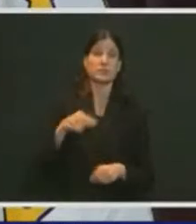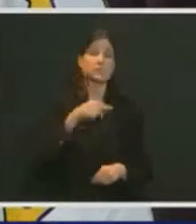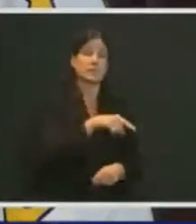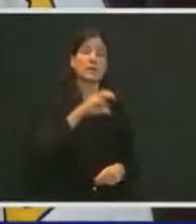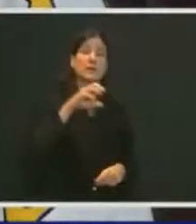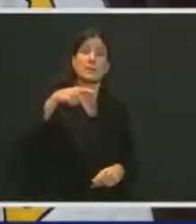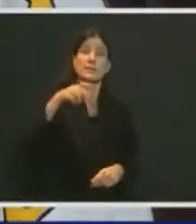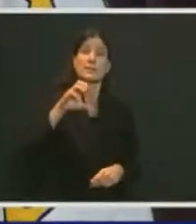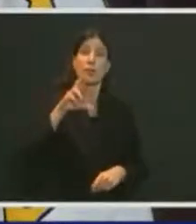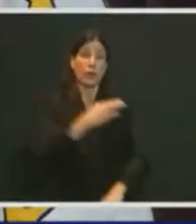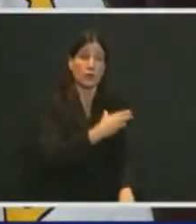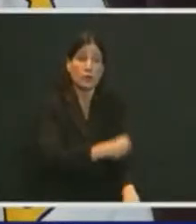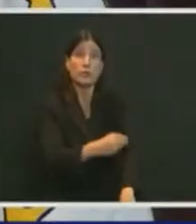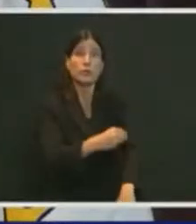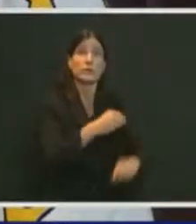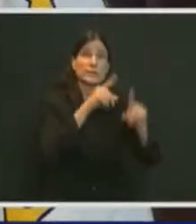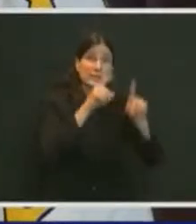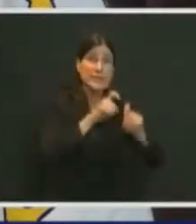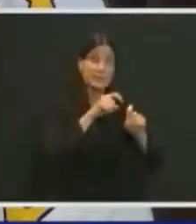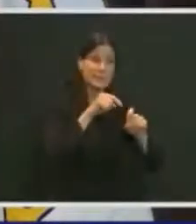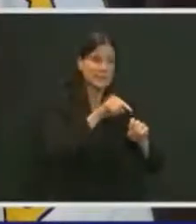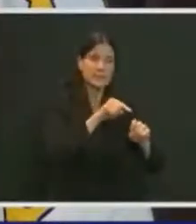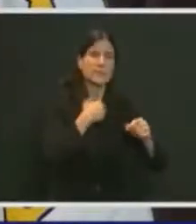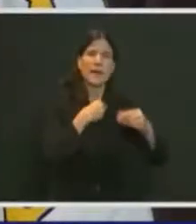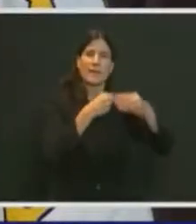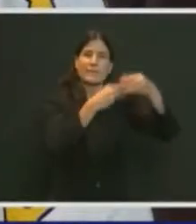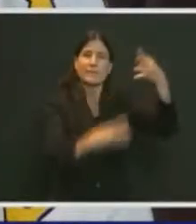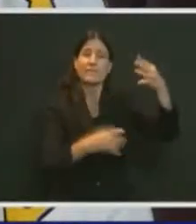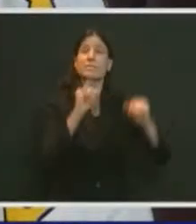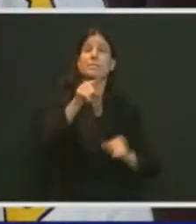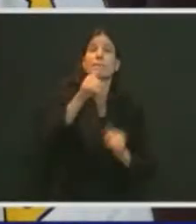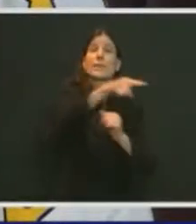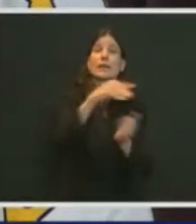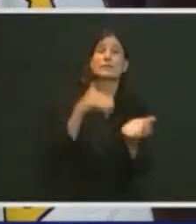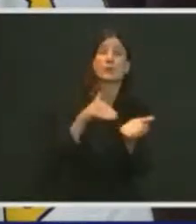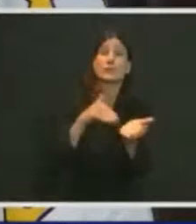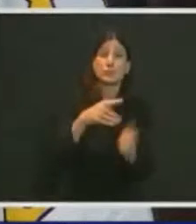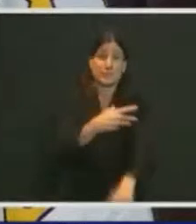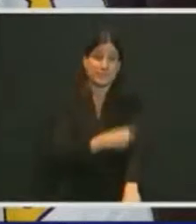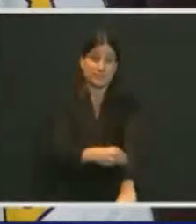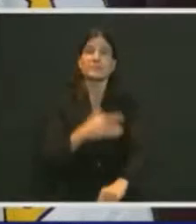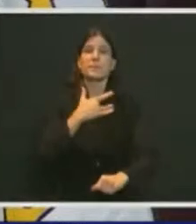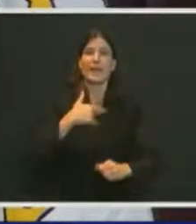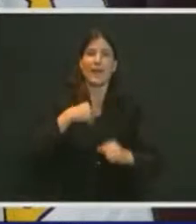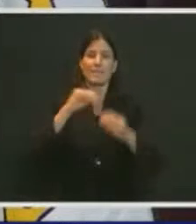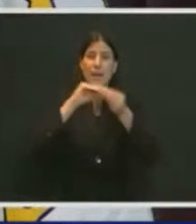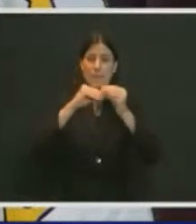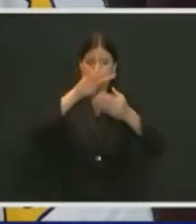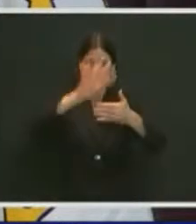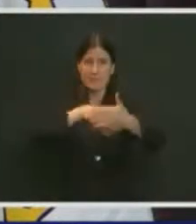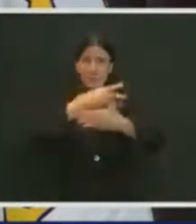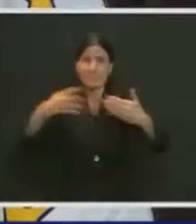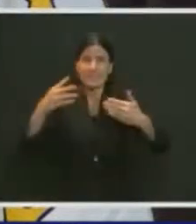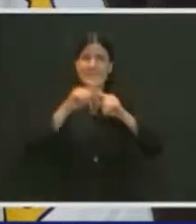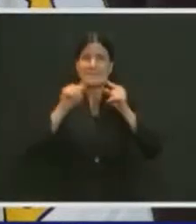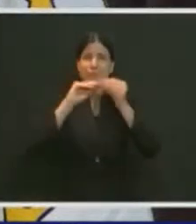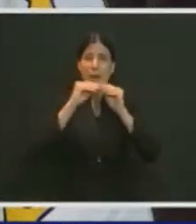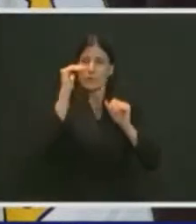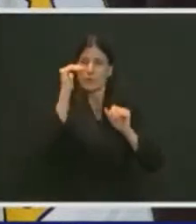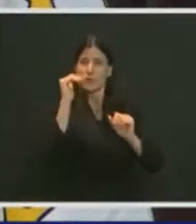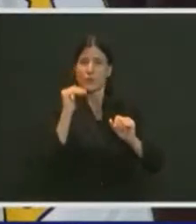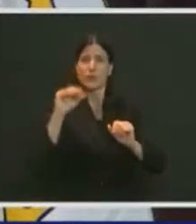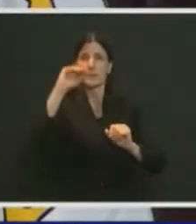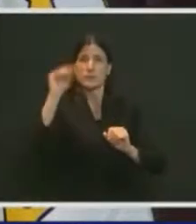that. It's one tool in the toolbox, and it is a critical one. A person's symptoms are also an